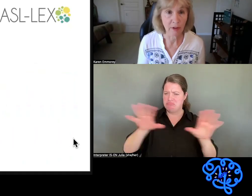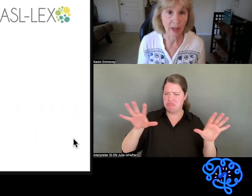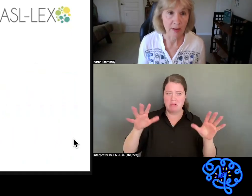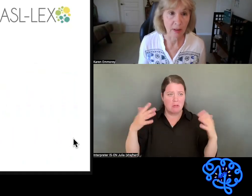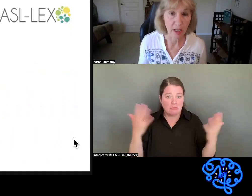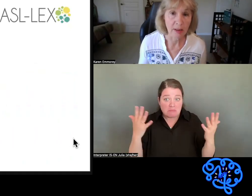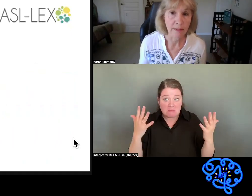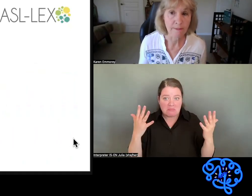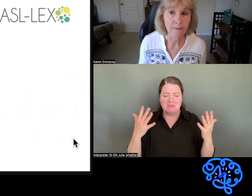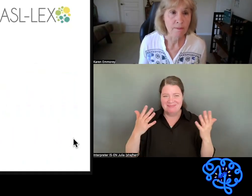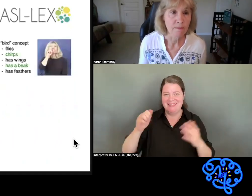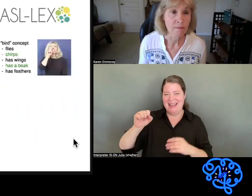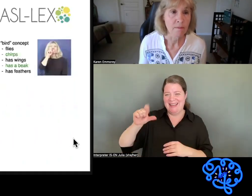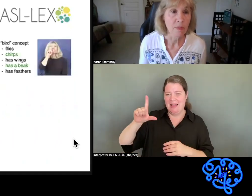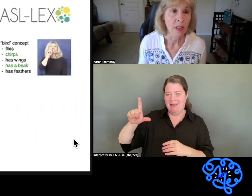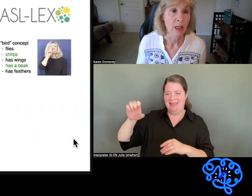use of ASL Lex.